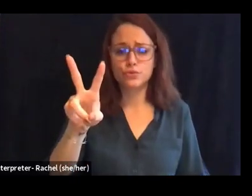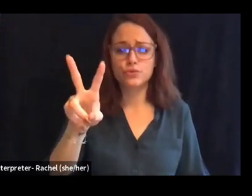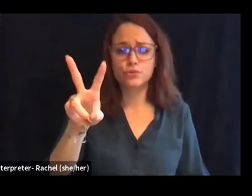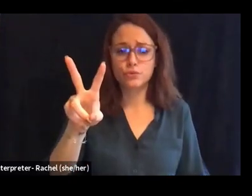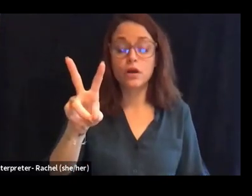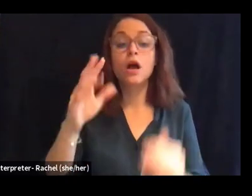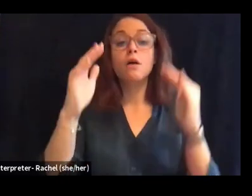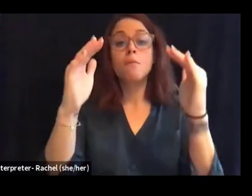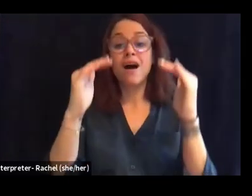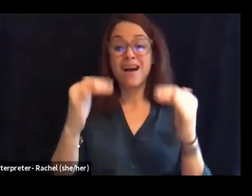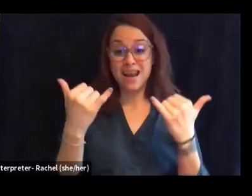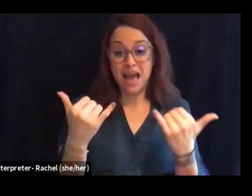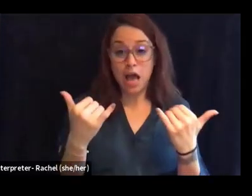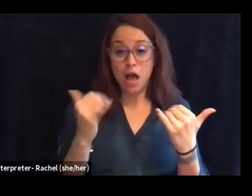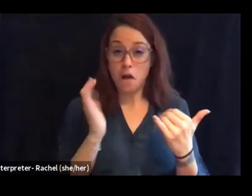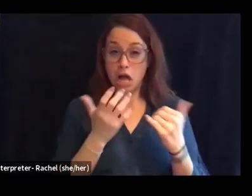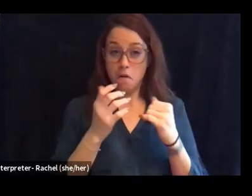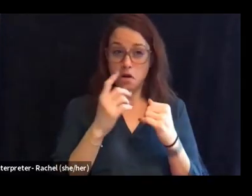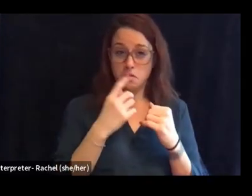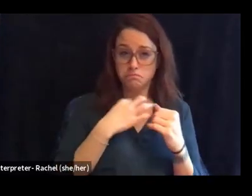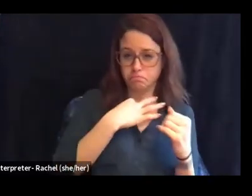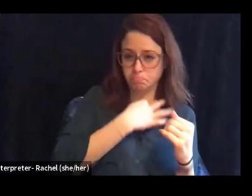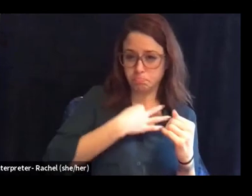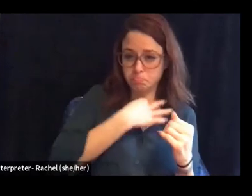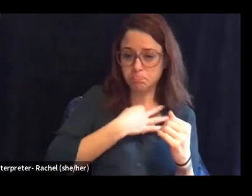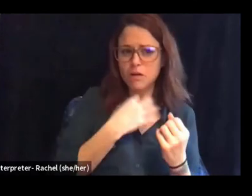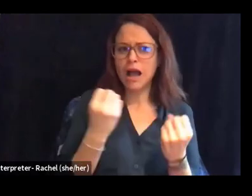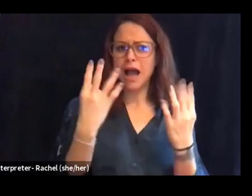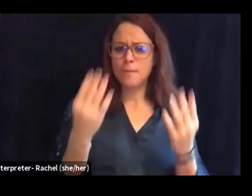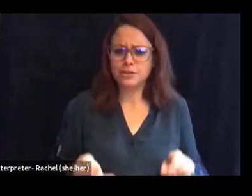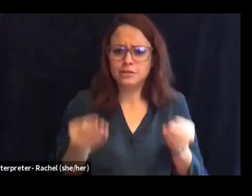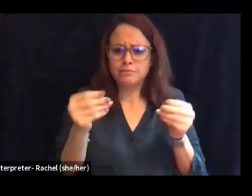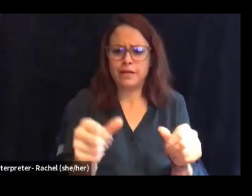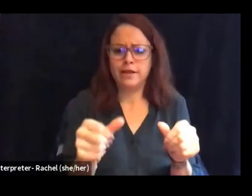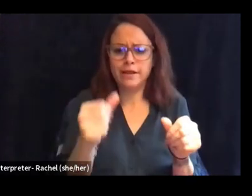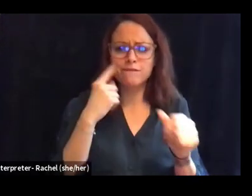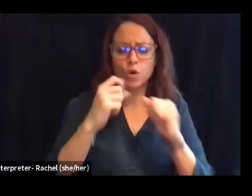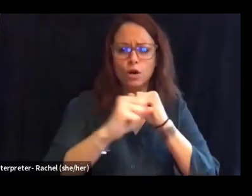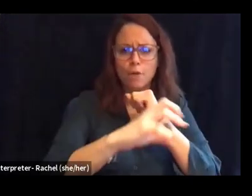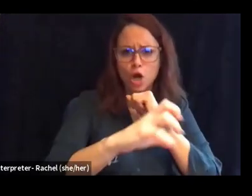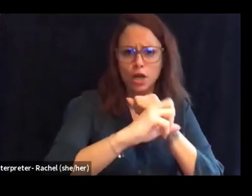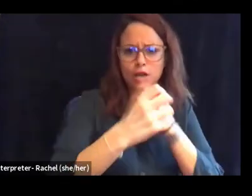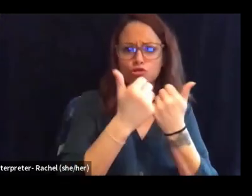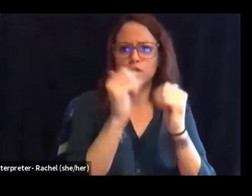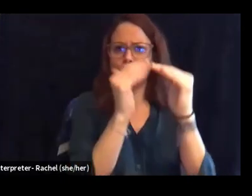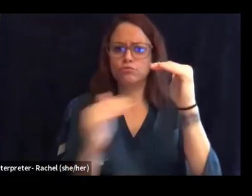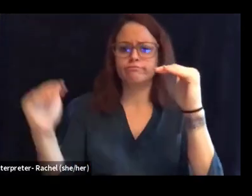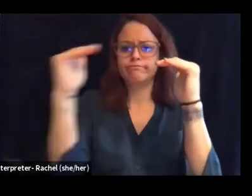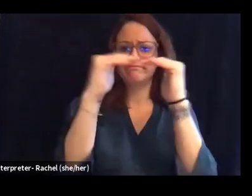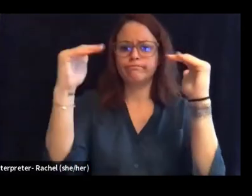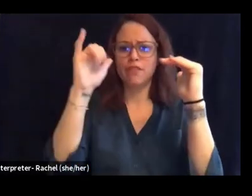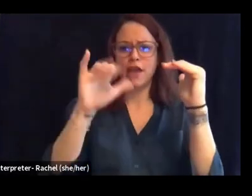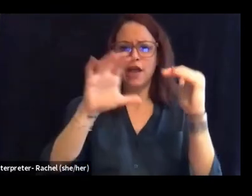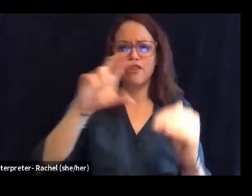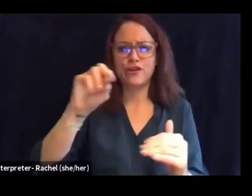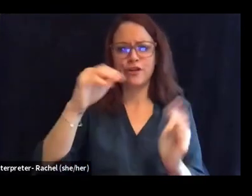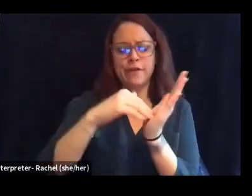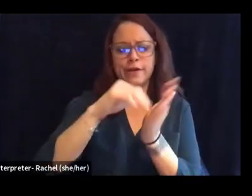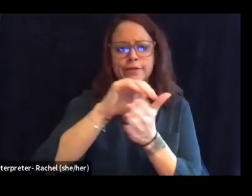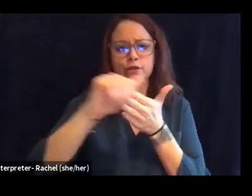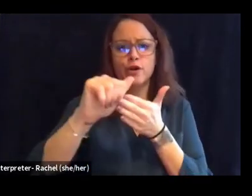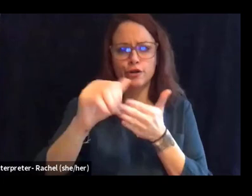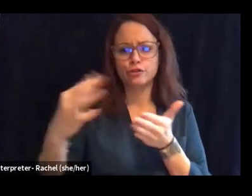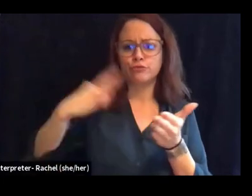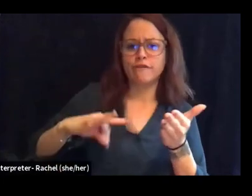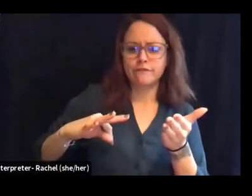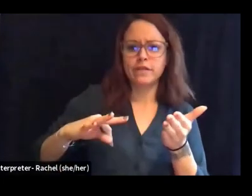we're trying to answer is, how much do we need to spend in marketing to achieve that? And can we achieve a